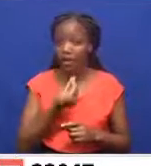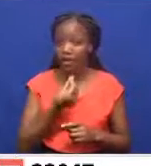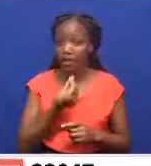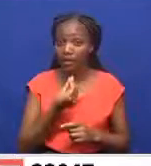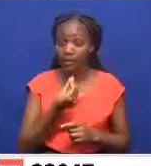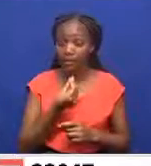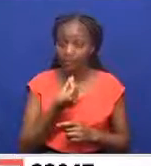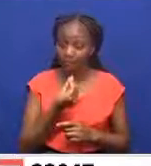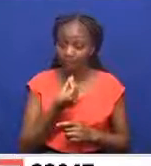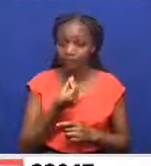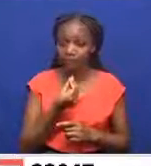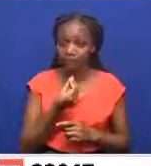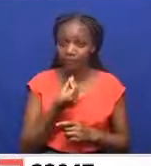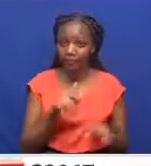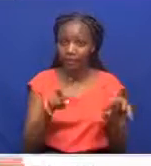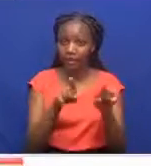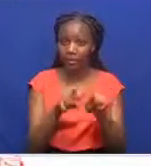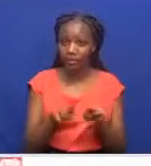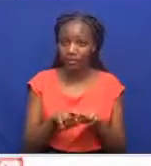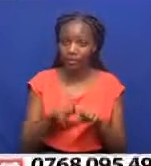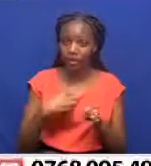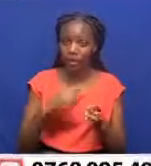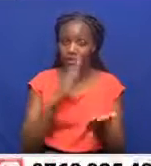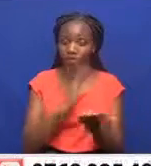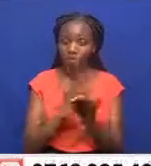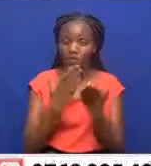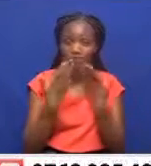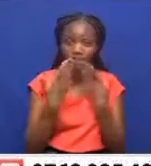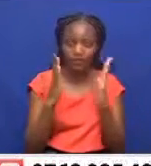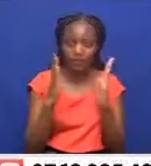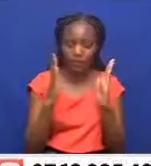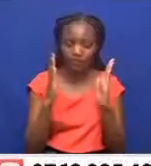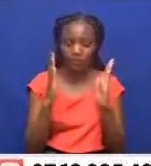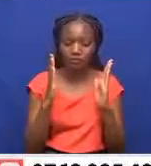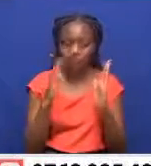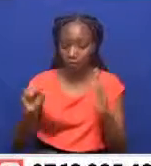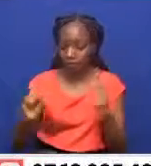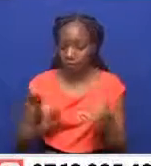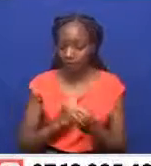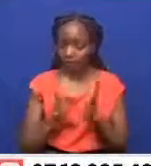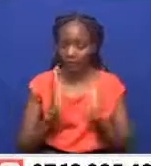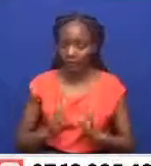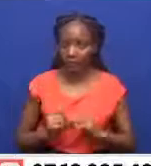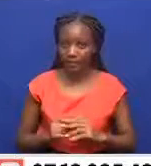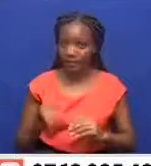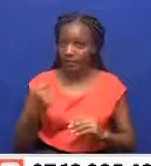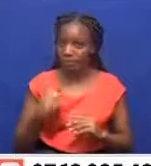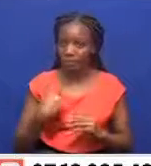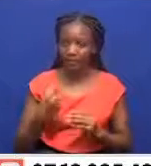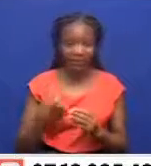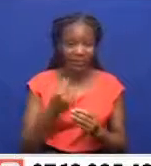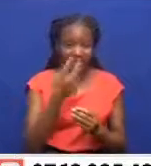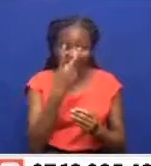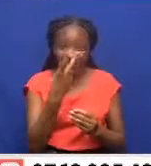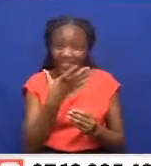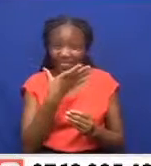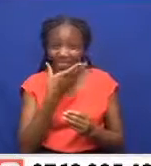three men, and I've confirmed to Senator that I've never seen those three